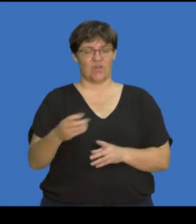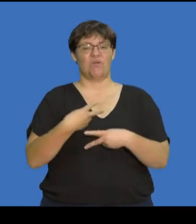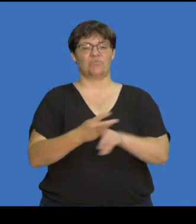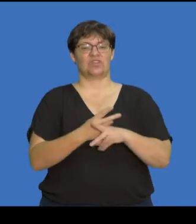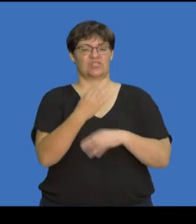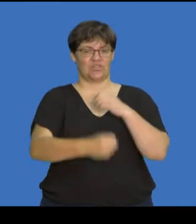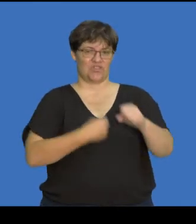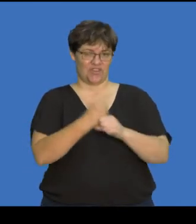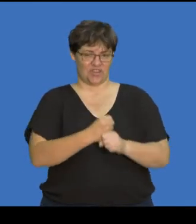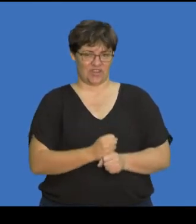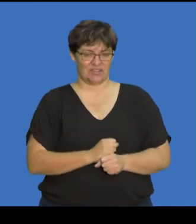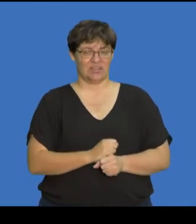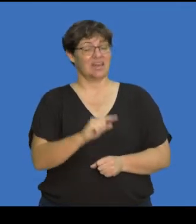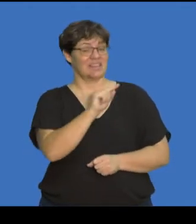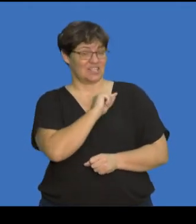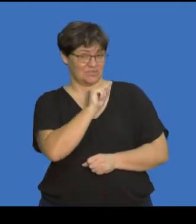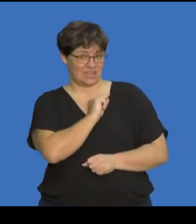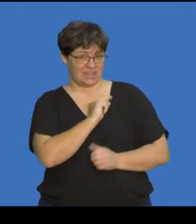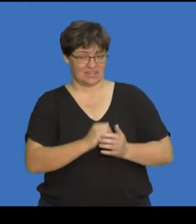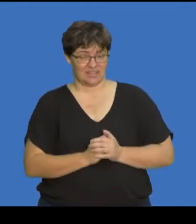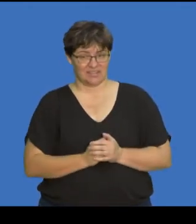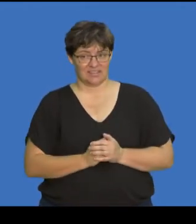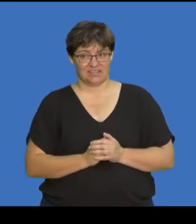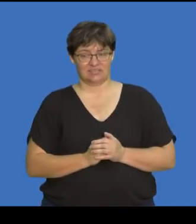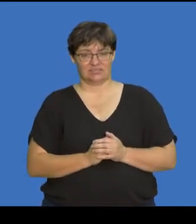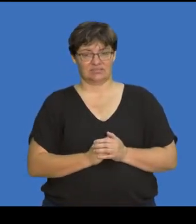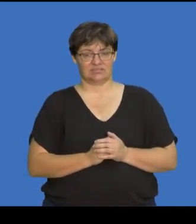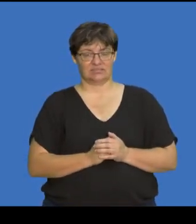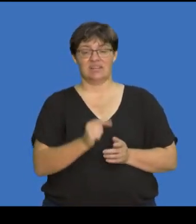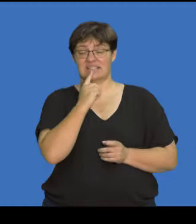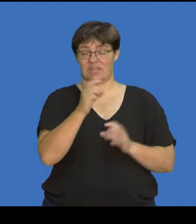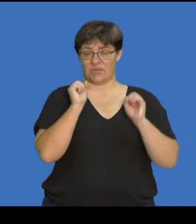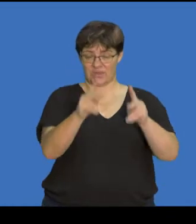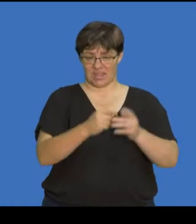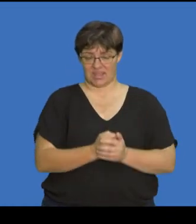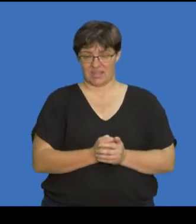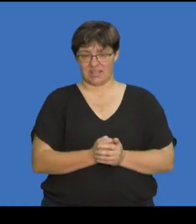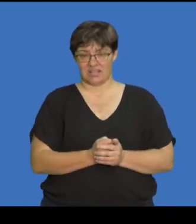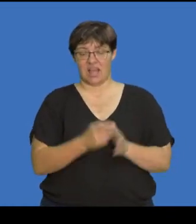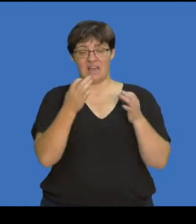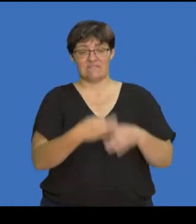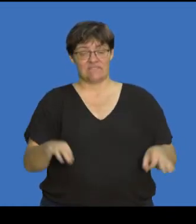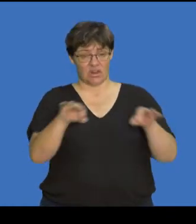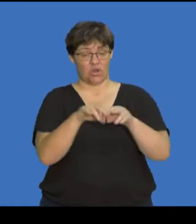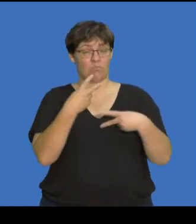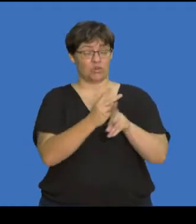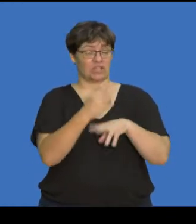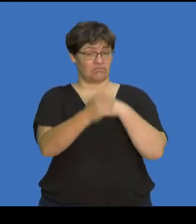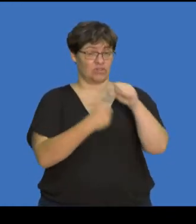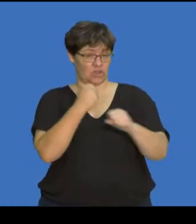the year. Therefore, I go here and I say, right, take my value of my production for the